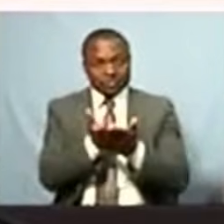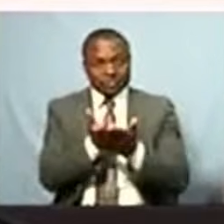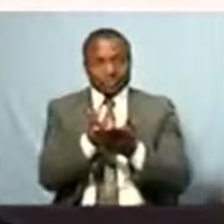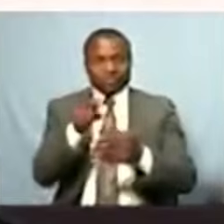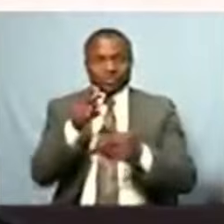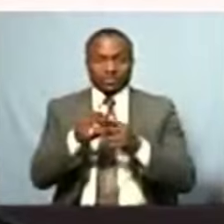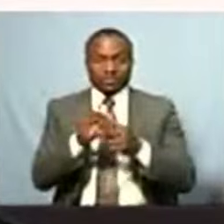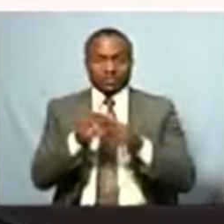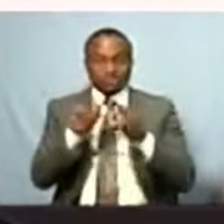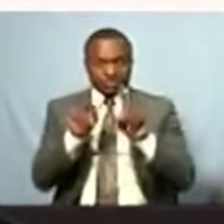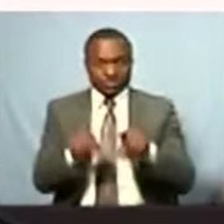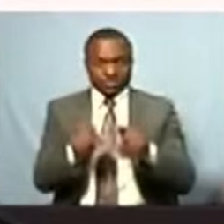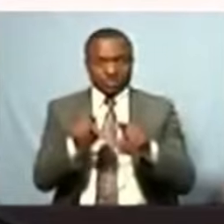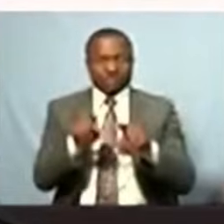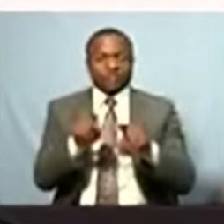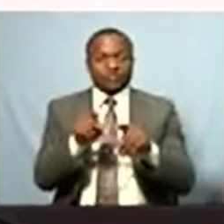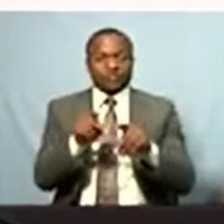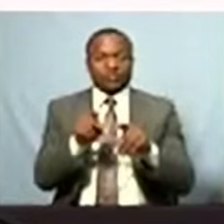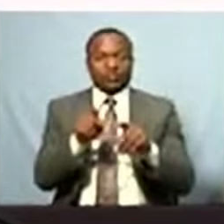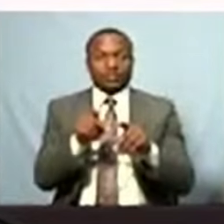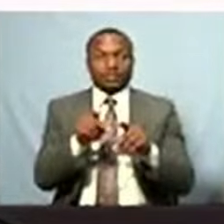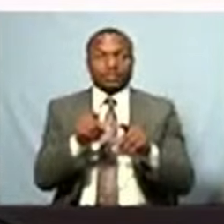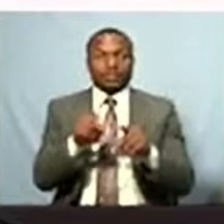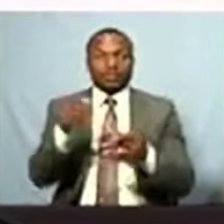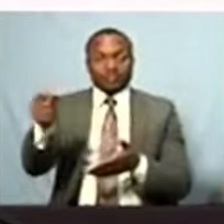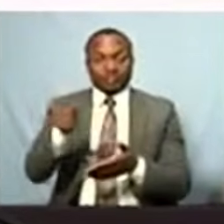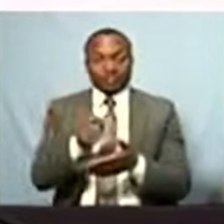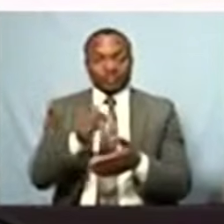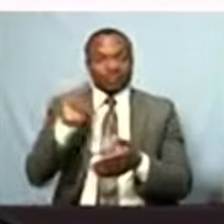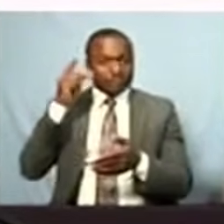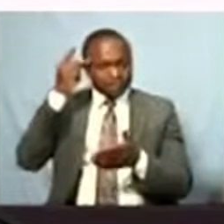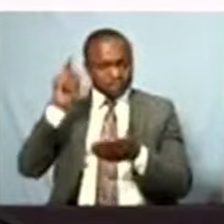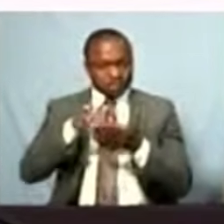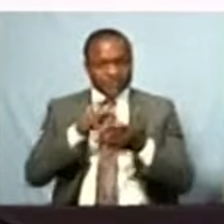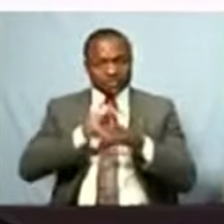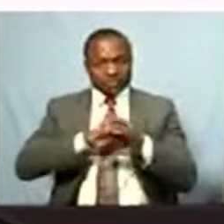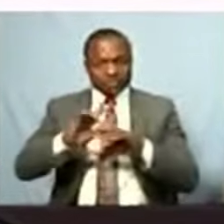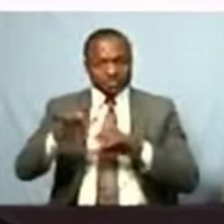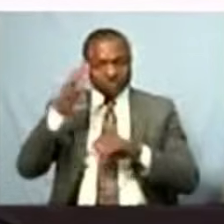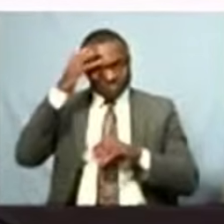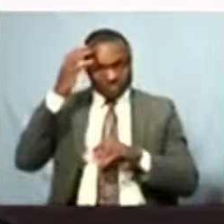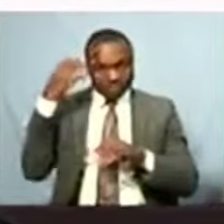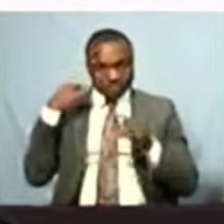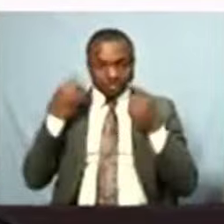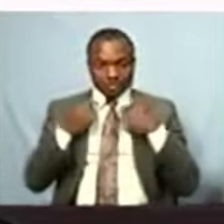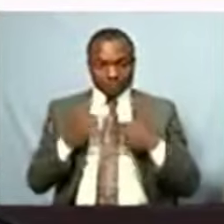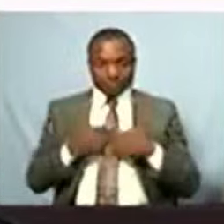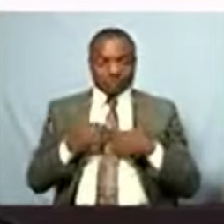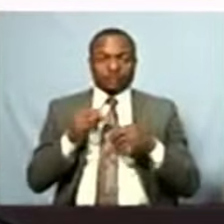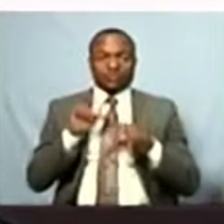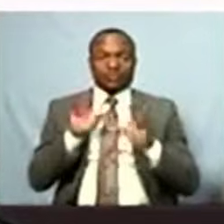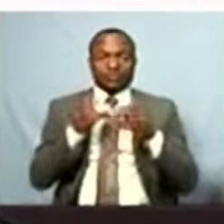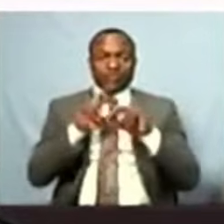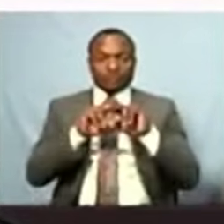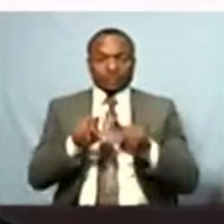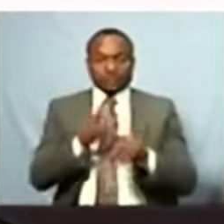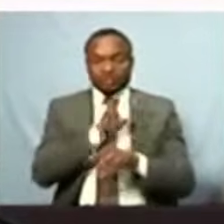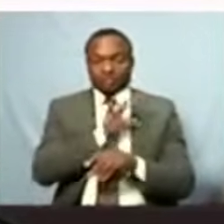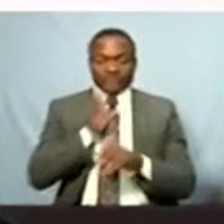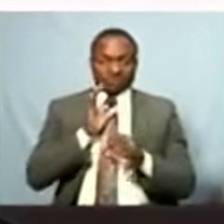name of the person elected by a political party following a vacancy in the office of mayor, council chairperson, or councillor.